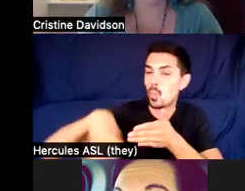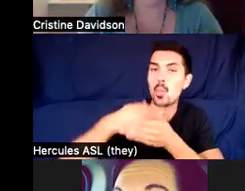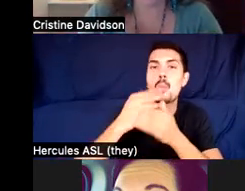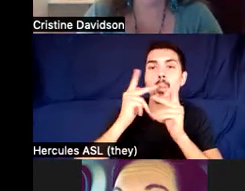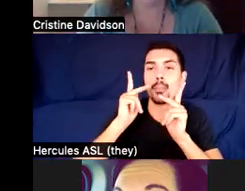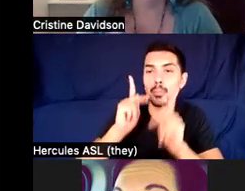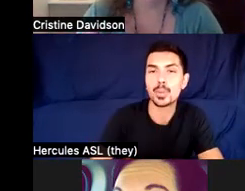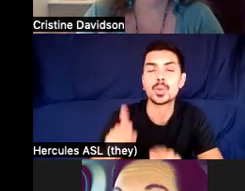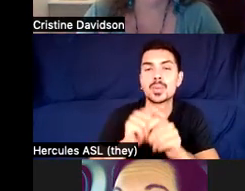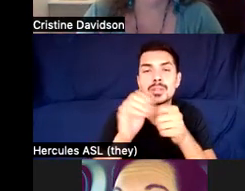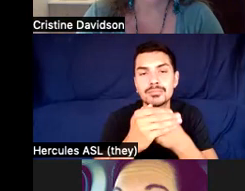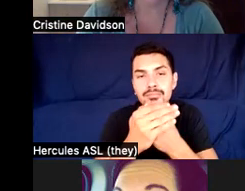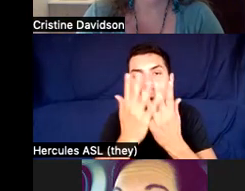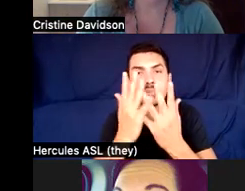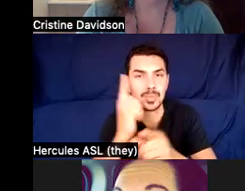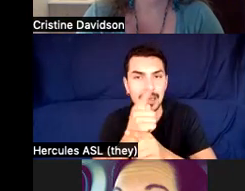right?